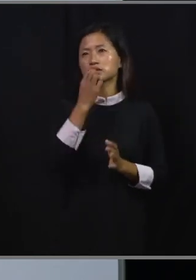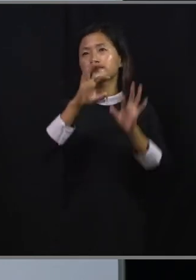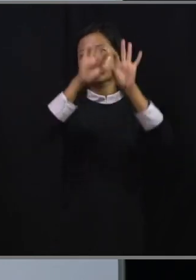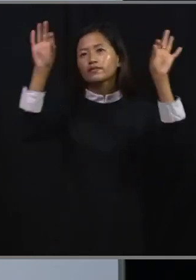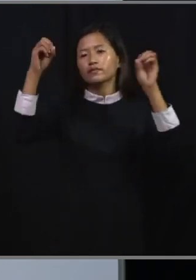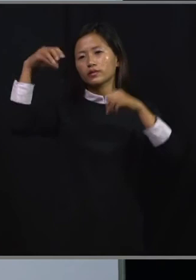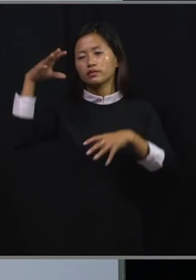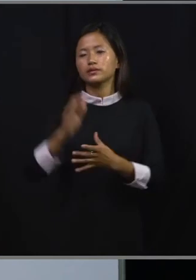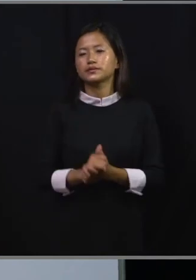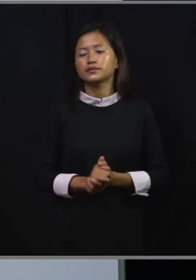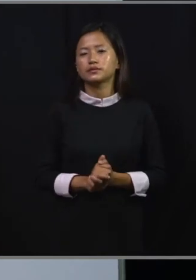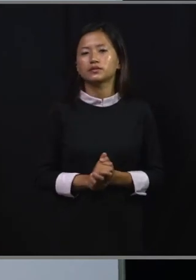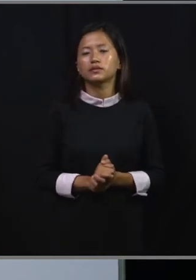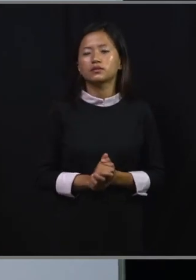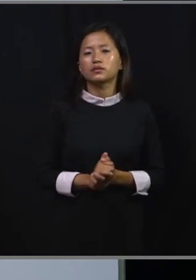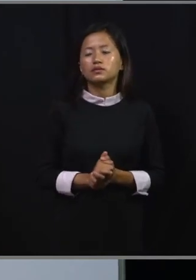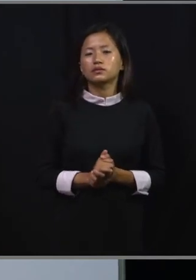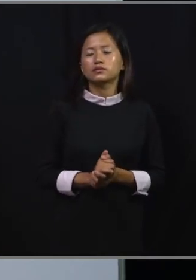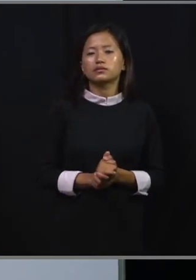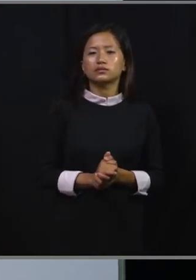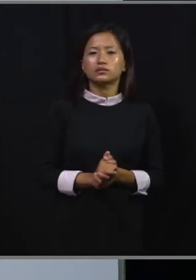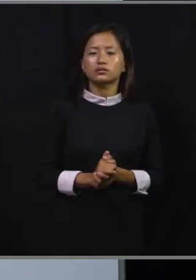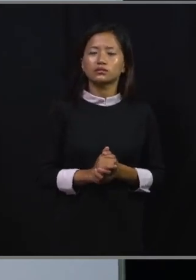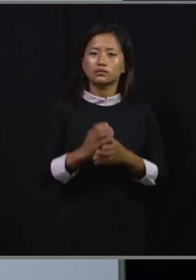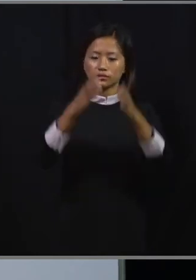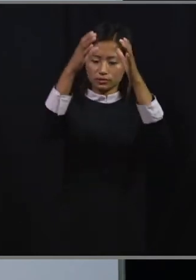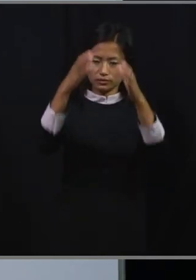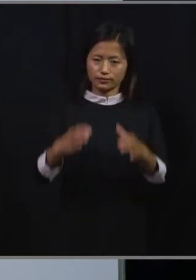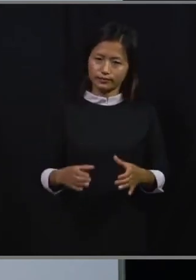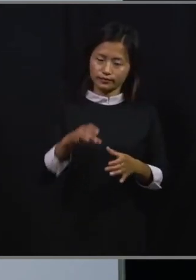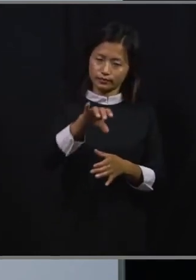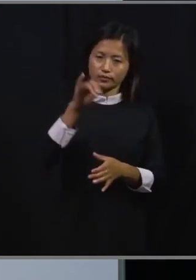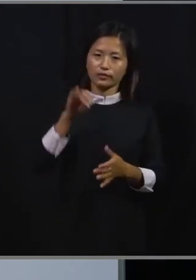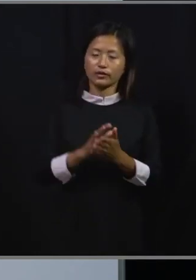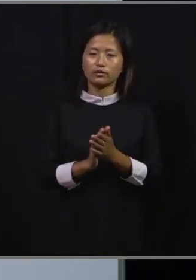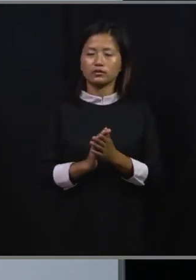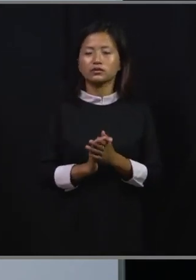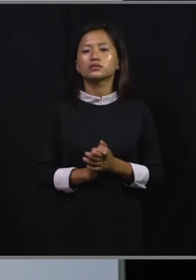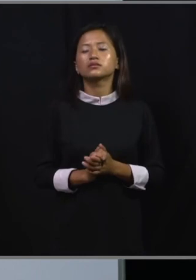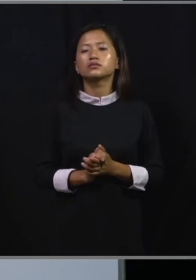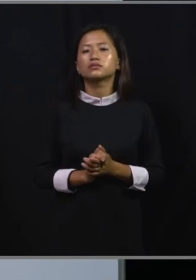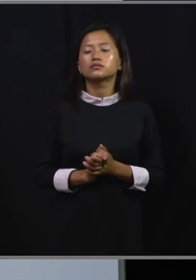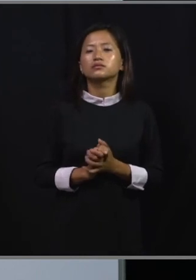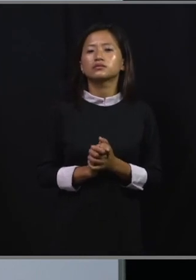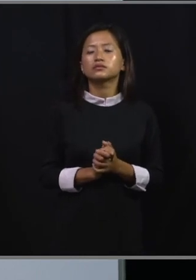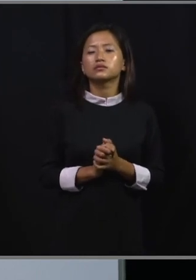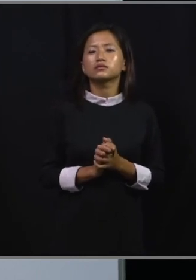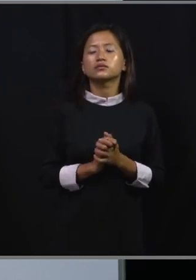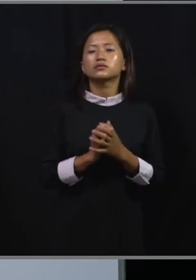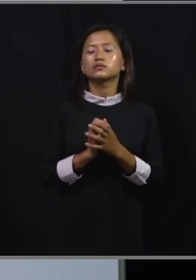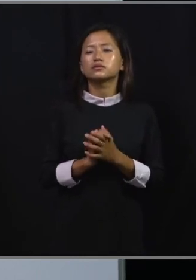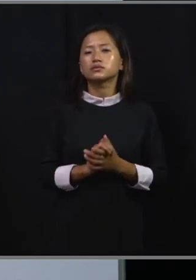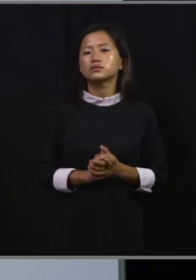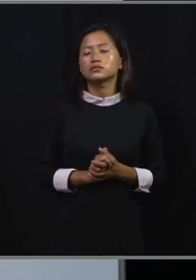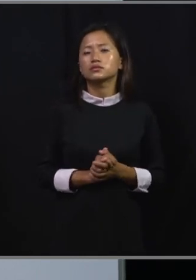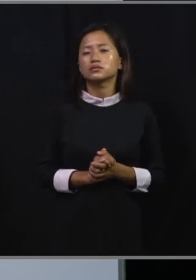source is linear, we will get what kind of wavefront? We will get cylindrical wavefront. Suppose, so this is a linear source. This is what? Linear source.